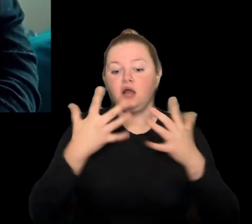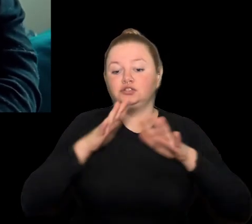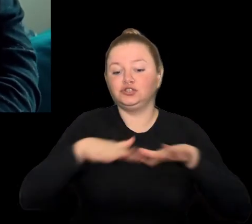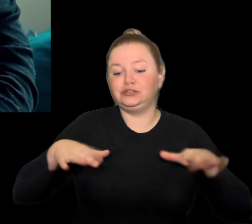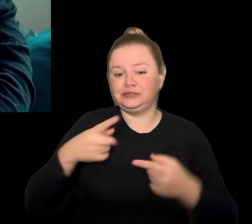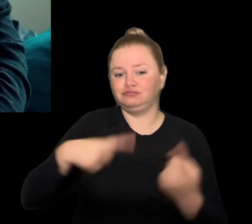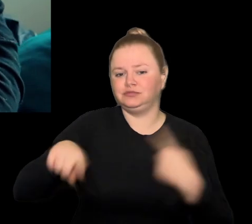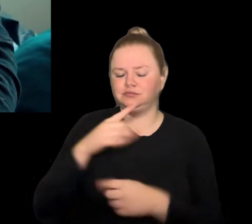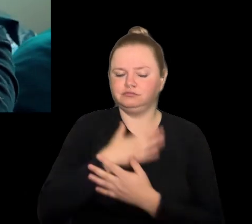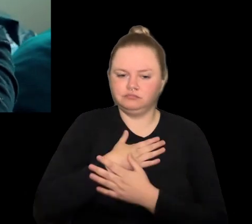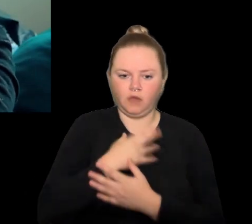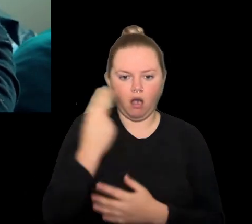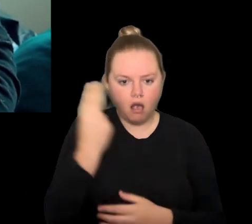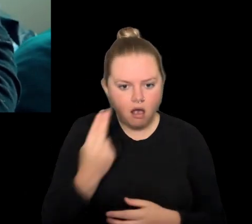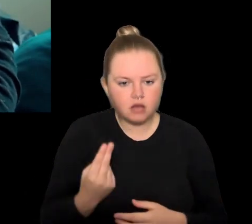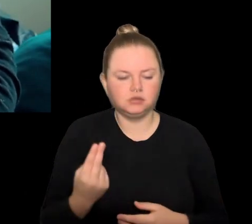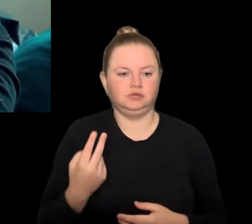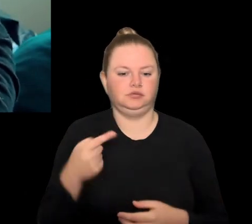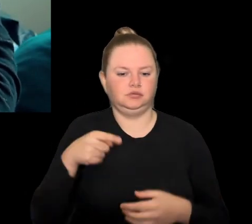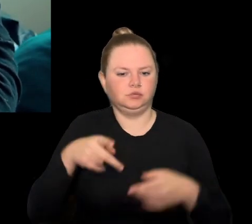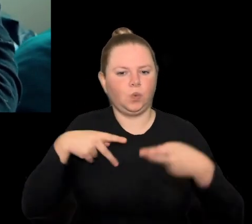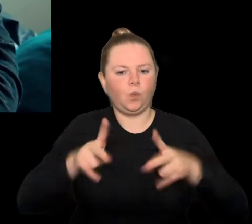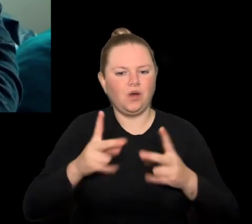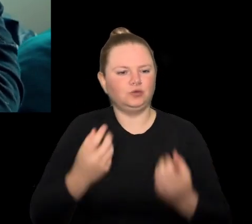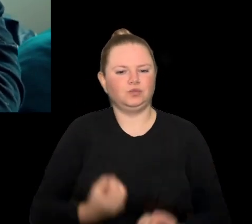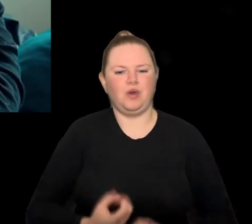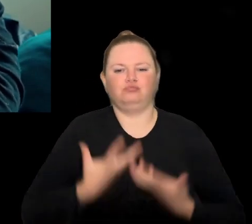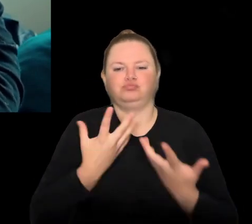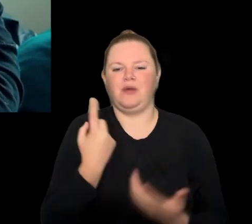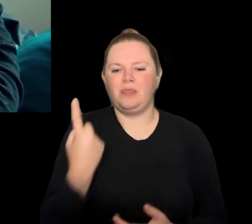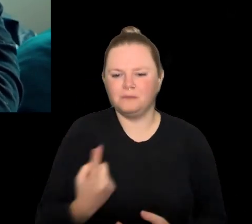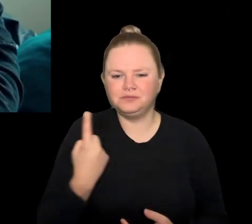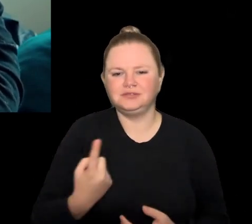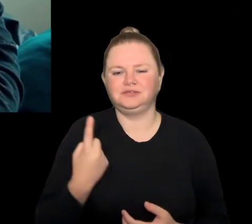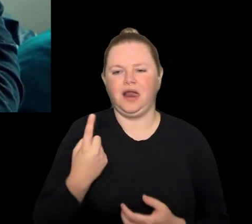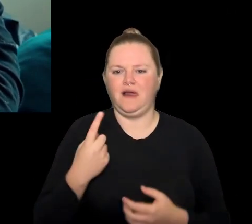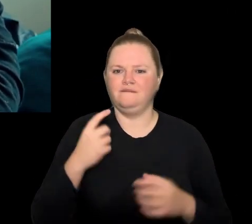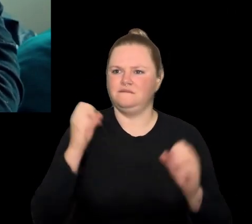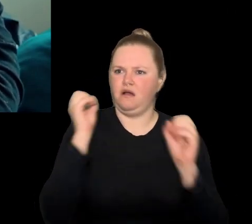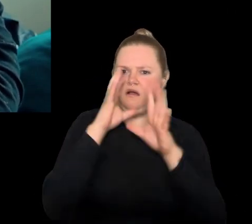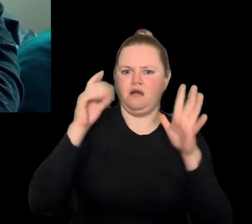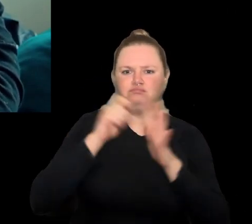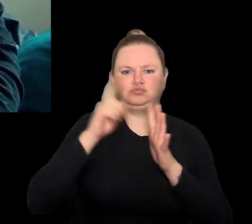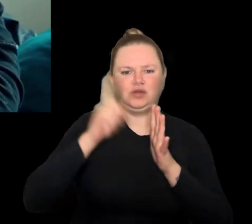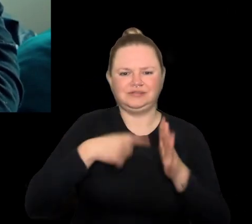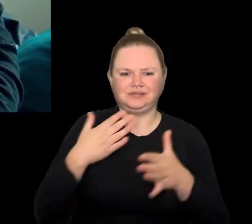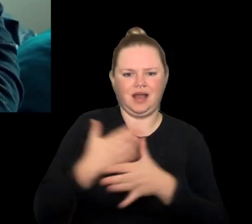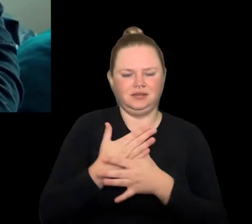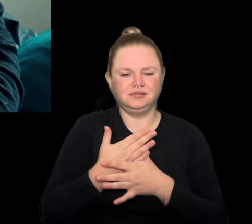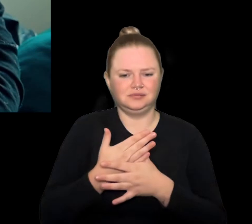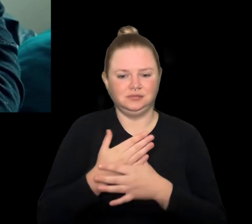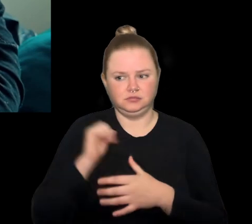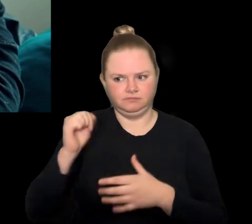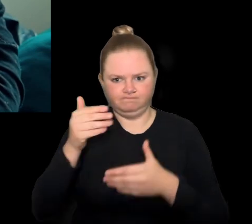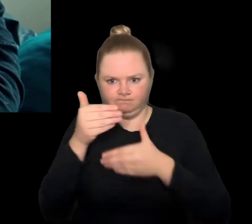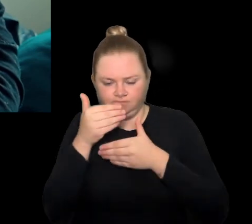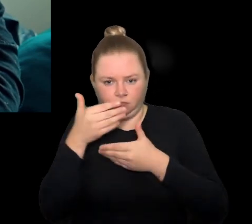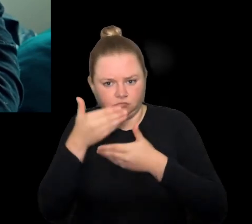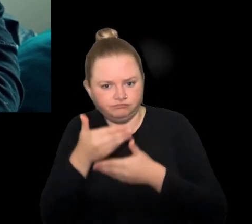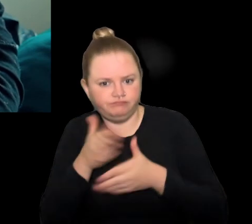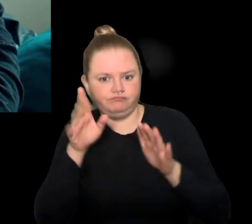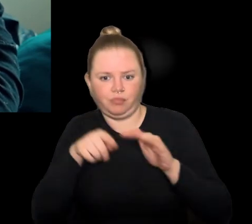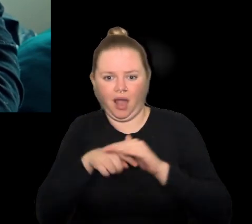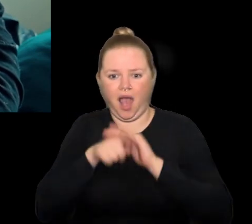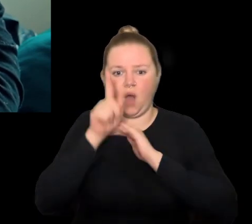art. It's a way of expressing themselves, and what an ideal project. It brings them out the shells, and it brings out the real